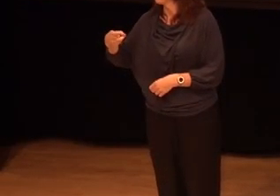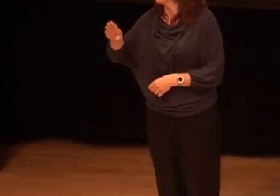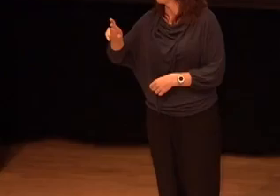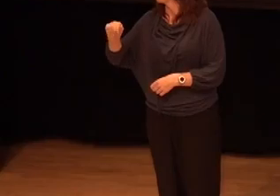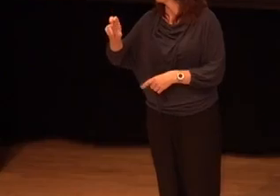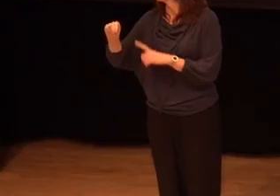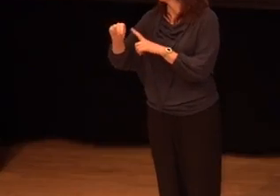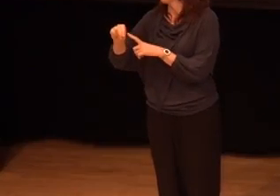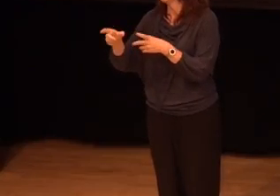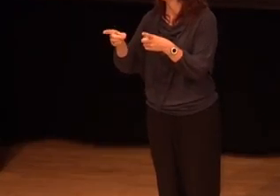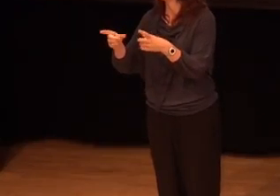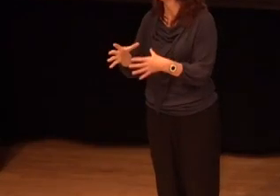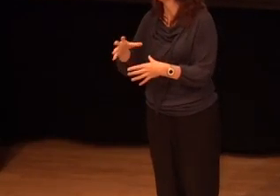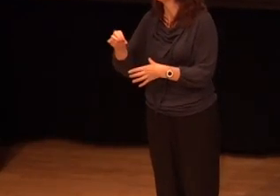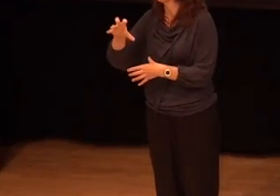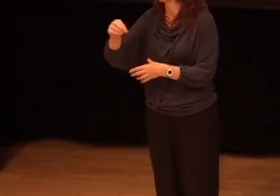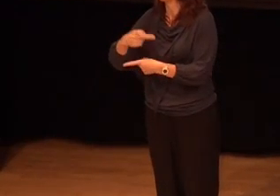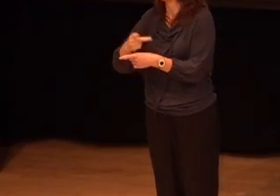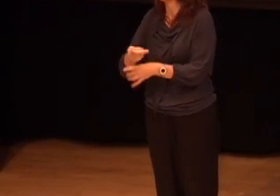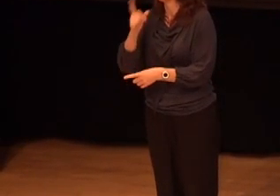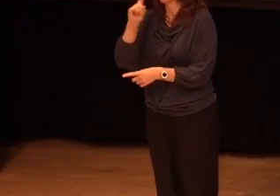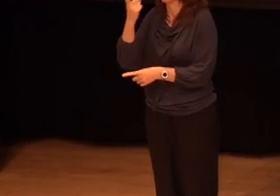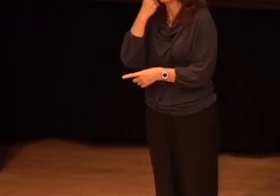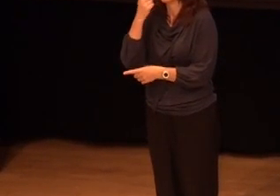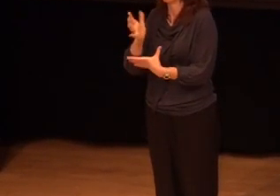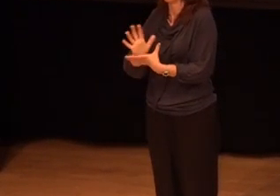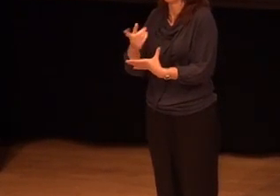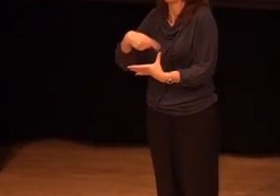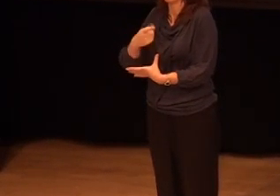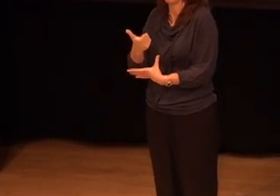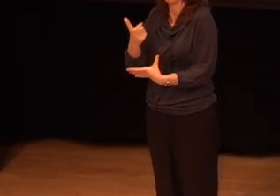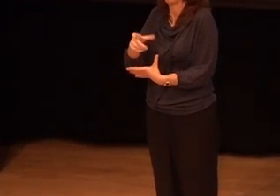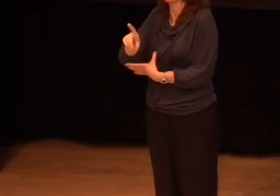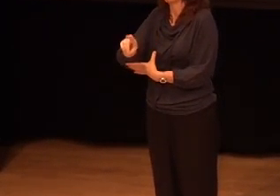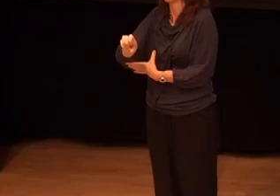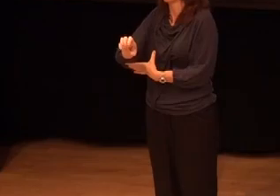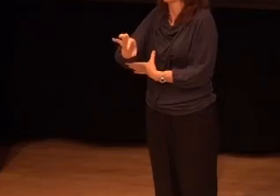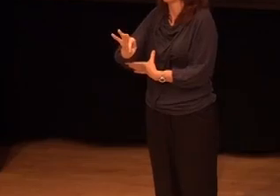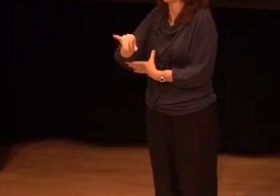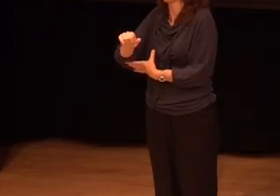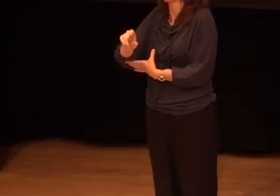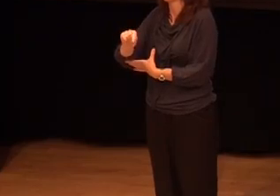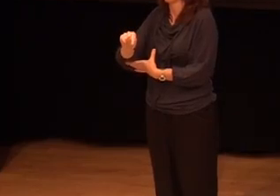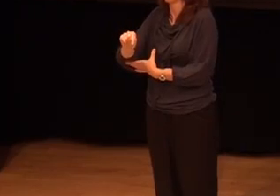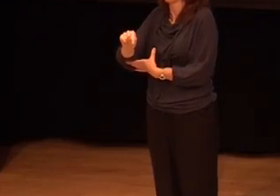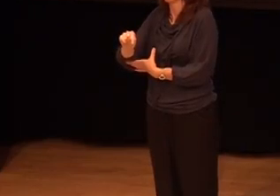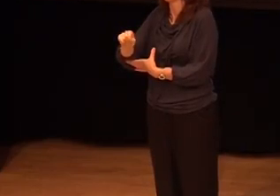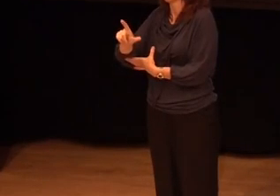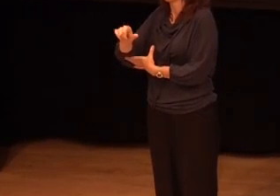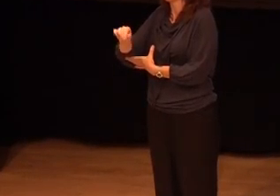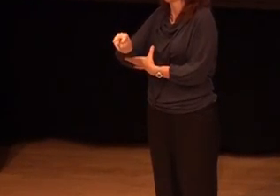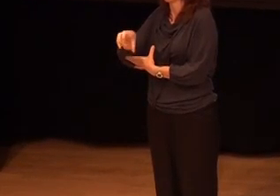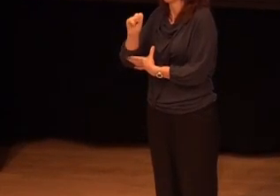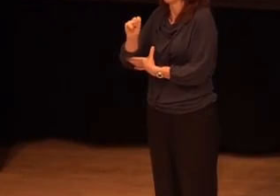is the director and co-producer of Defiant Lives. She is well known in her native Australia for her work as an